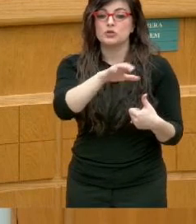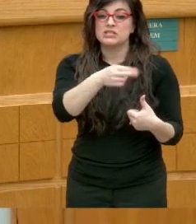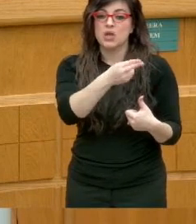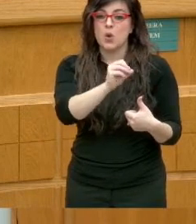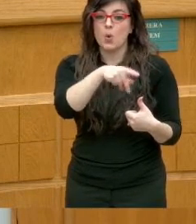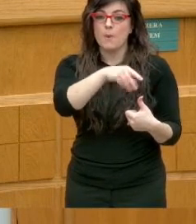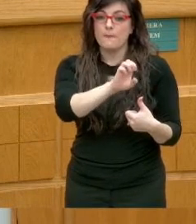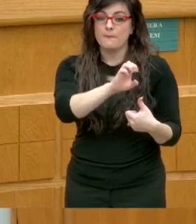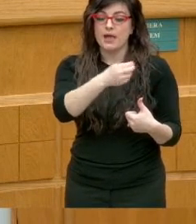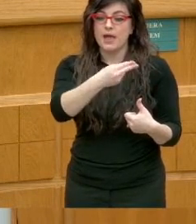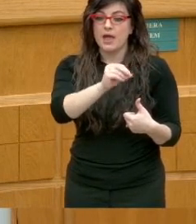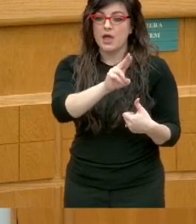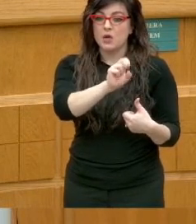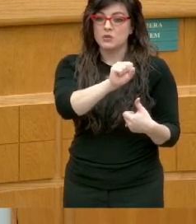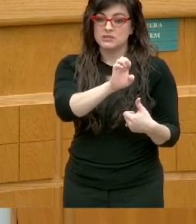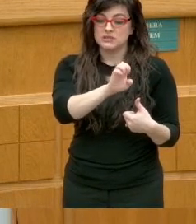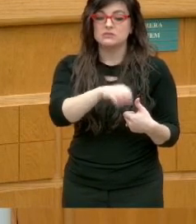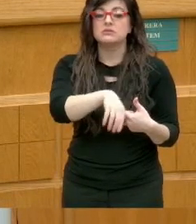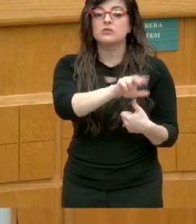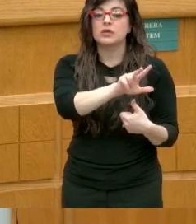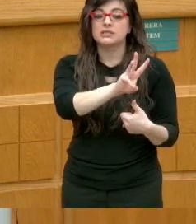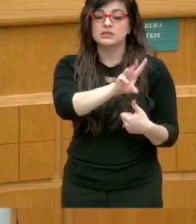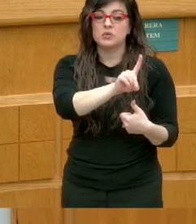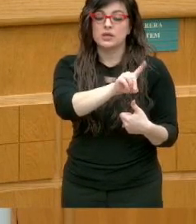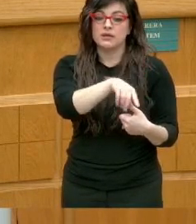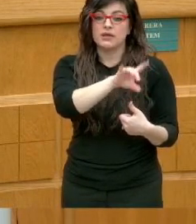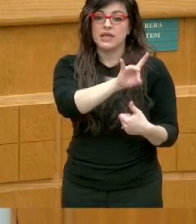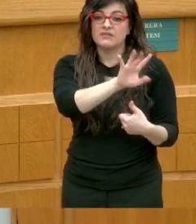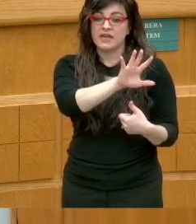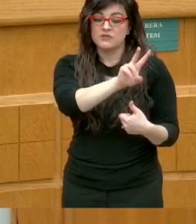Corpus Christi Hope House is